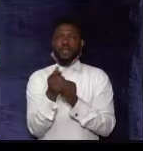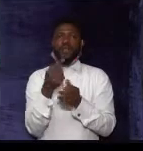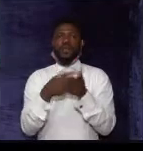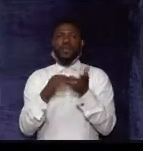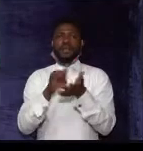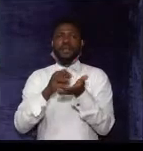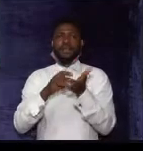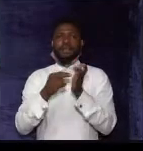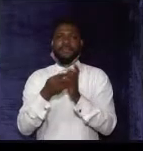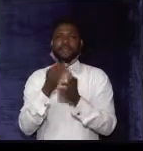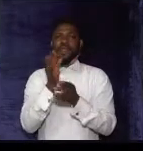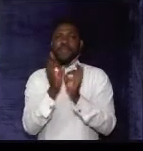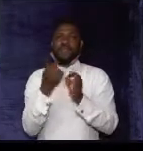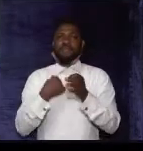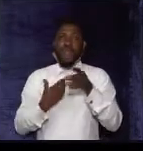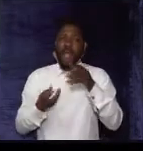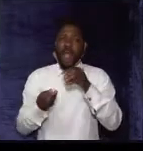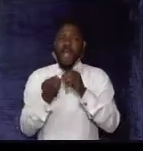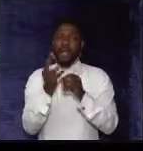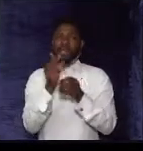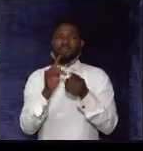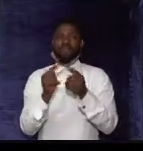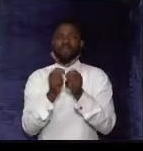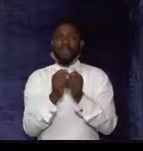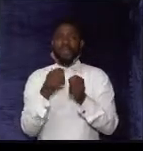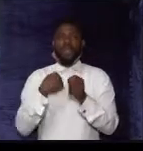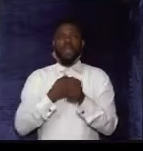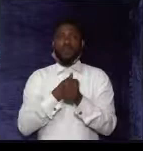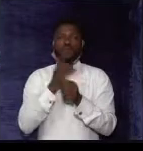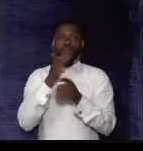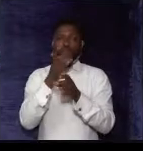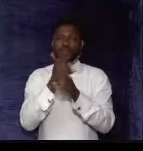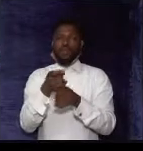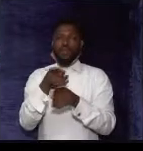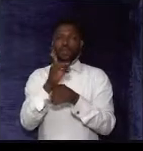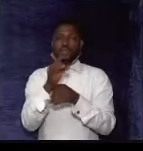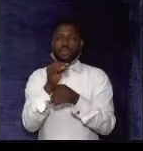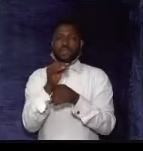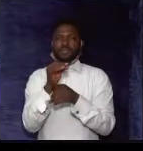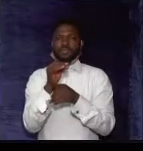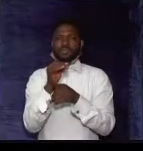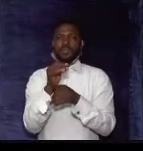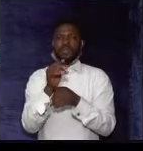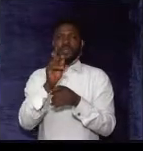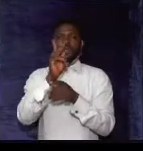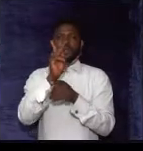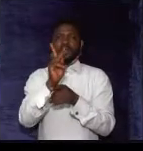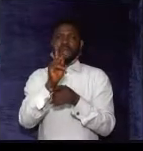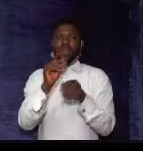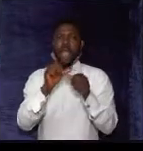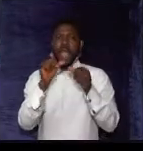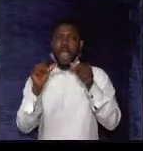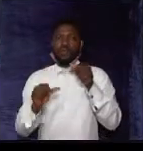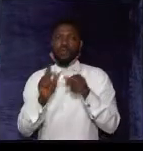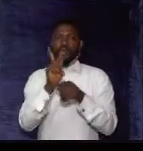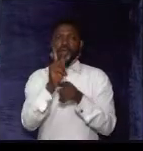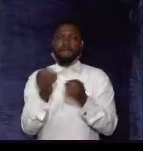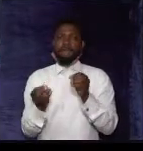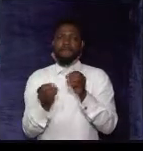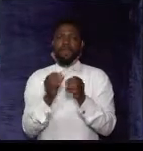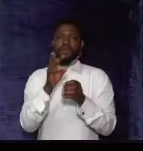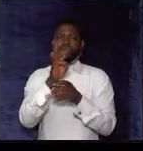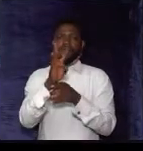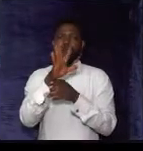each other. And what that means is that if we add them together, we will get 180. As you can see, angle